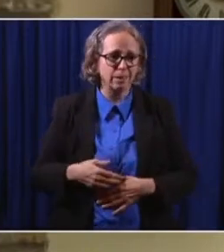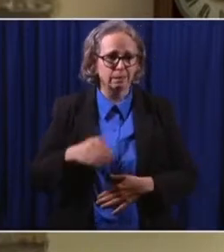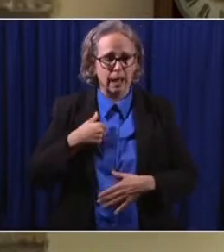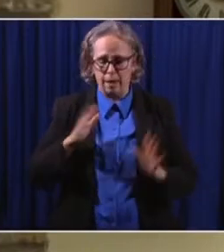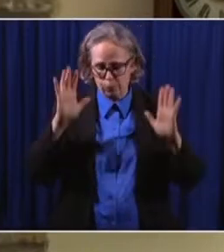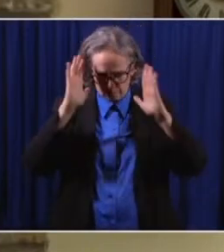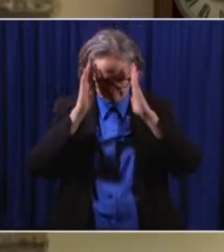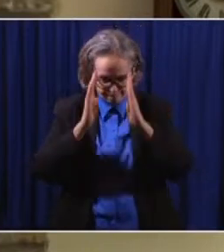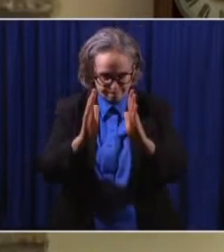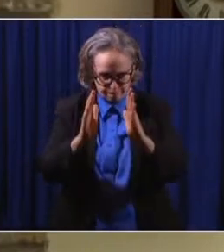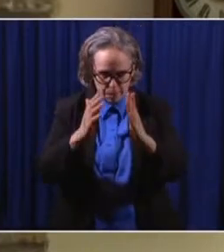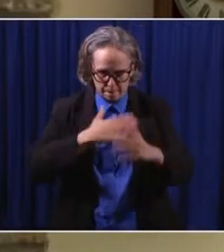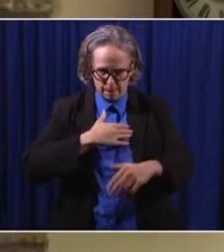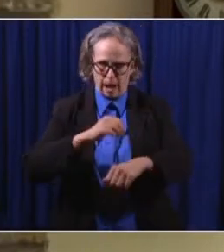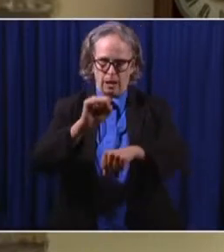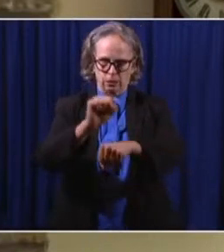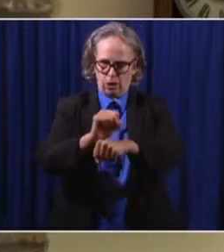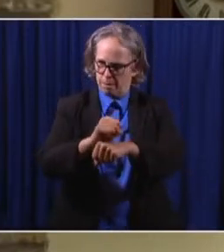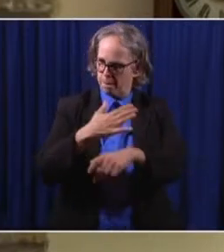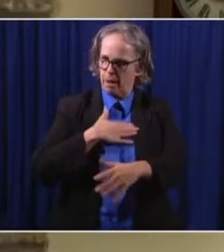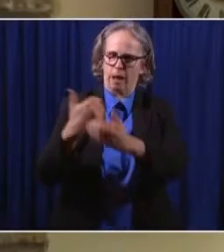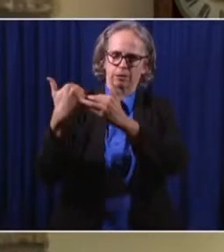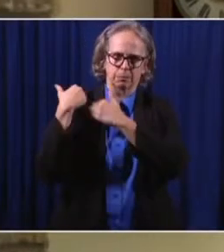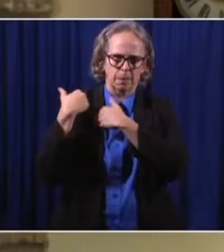what we need to be doing in Ohio.